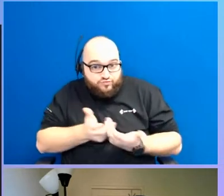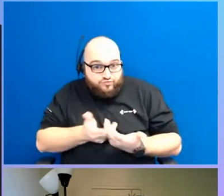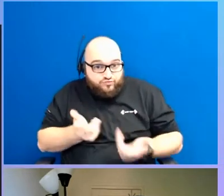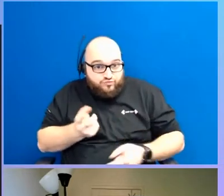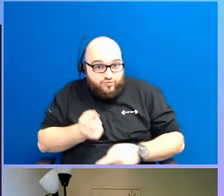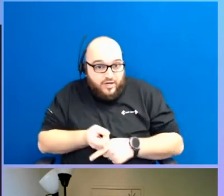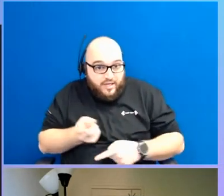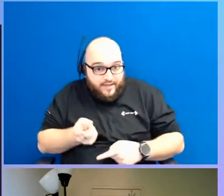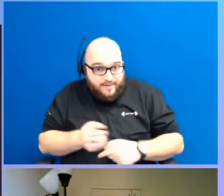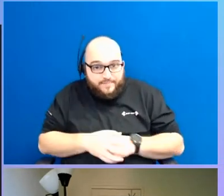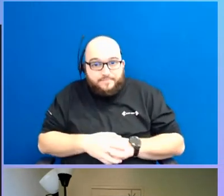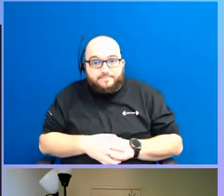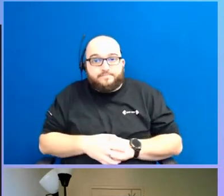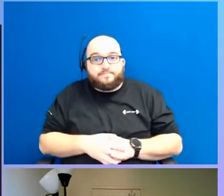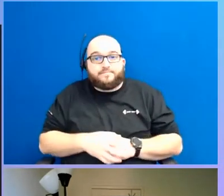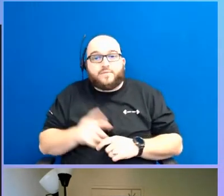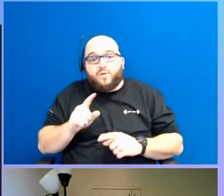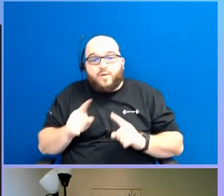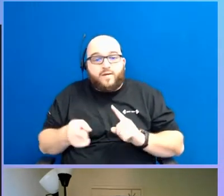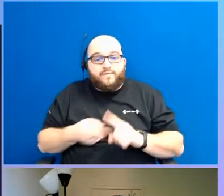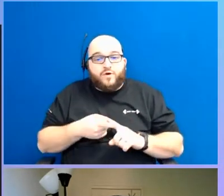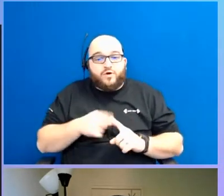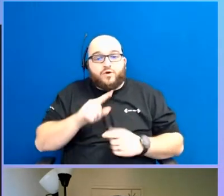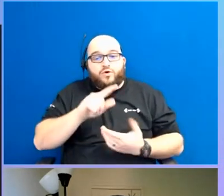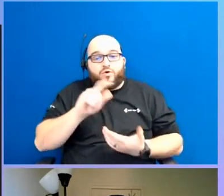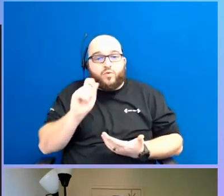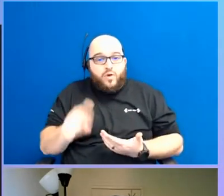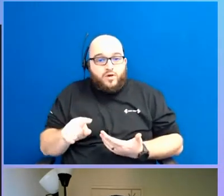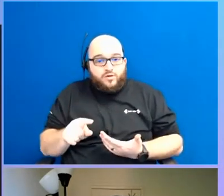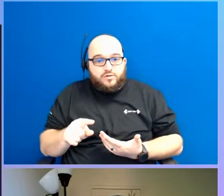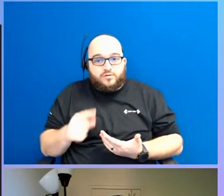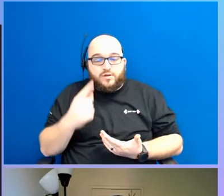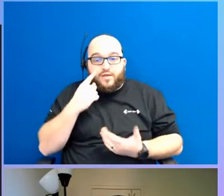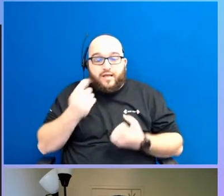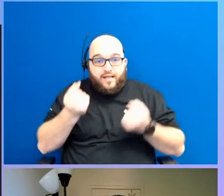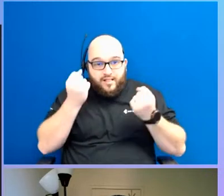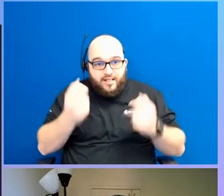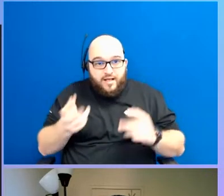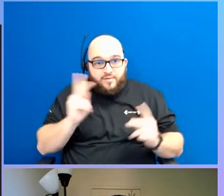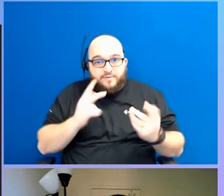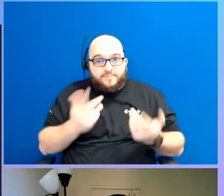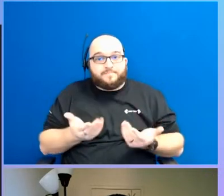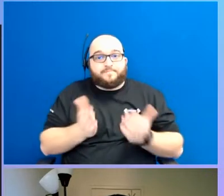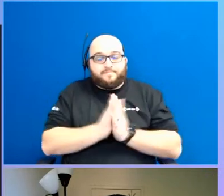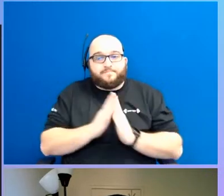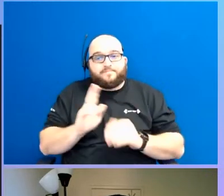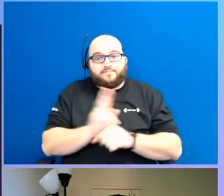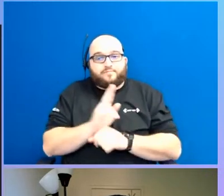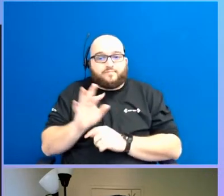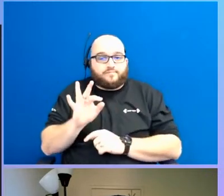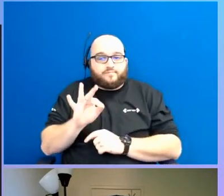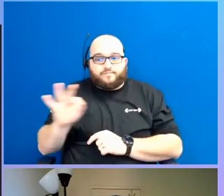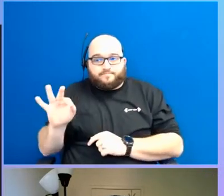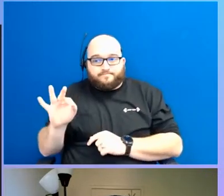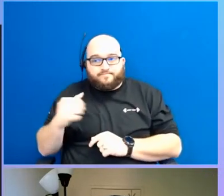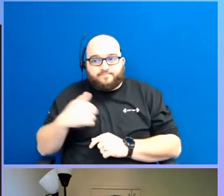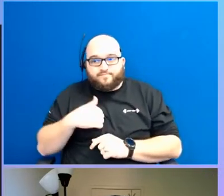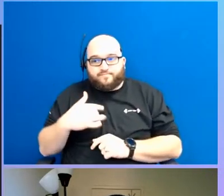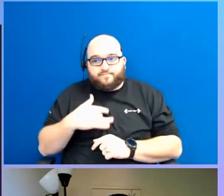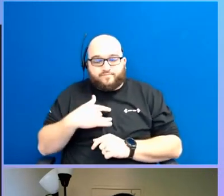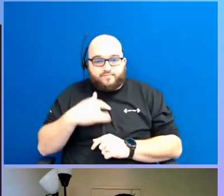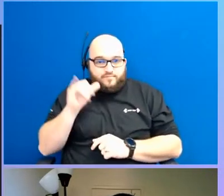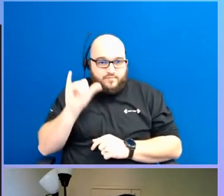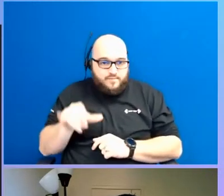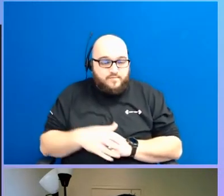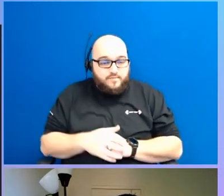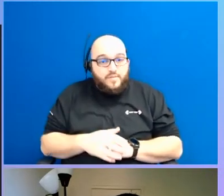So the first question that I think a lot of people ask when they use Firefly, I feel this way, is when